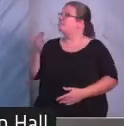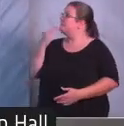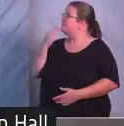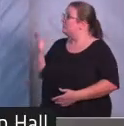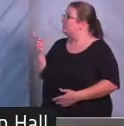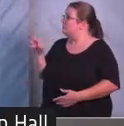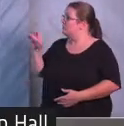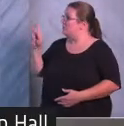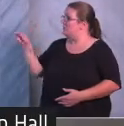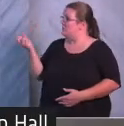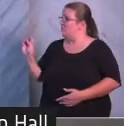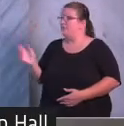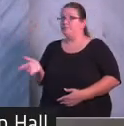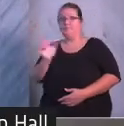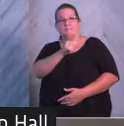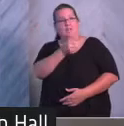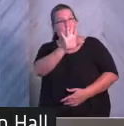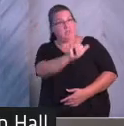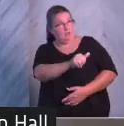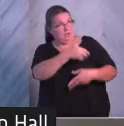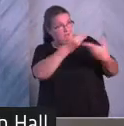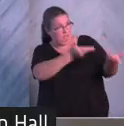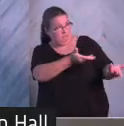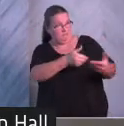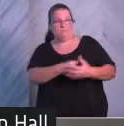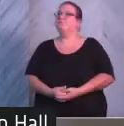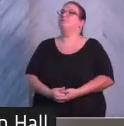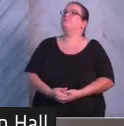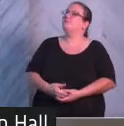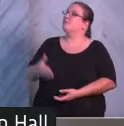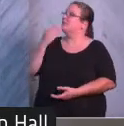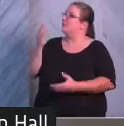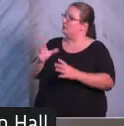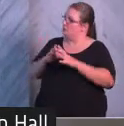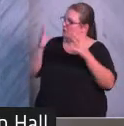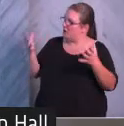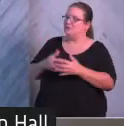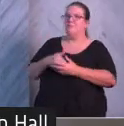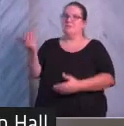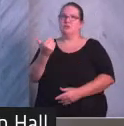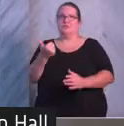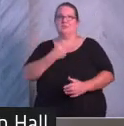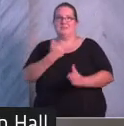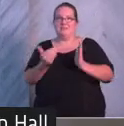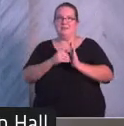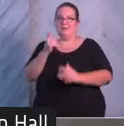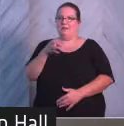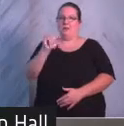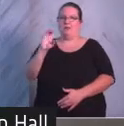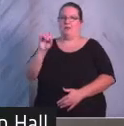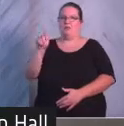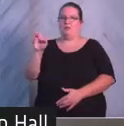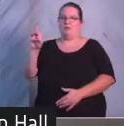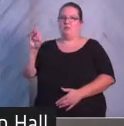And Gary, if you'd like to answer a question. Yeah, thank you very much. Just introduce myself again. I'm Gary Ostraff. I'm the candidate